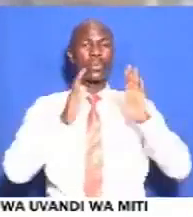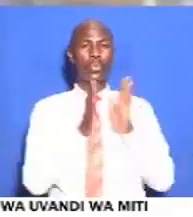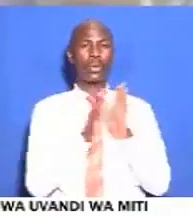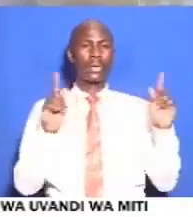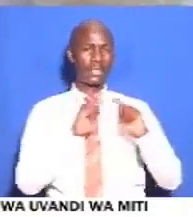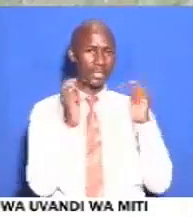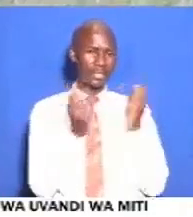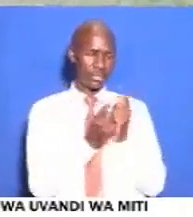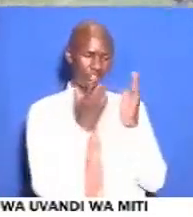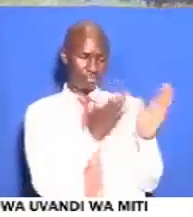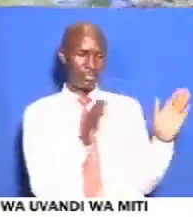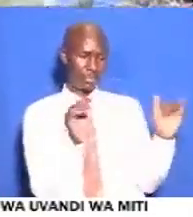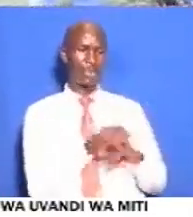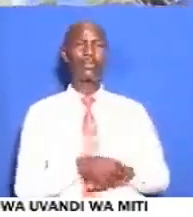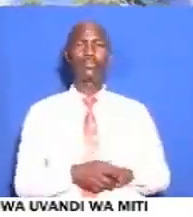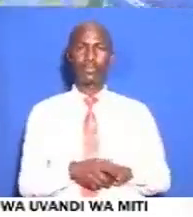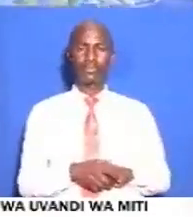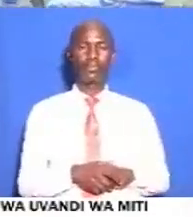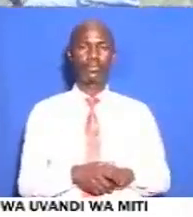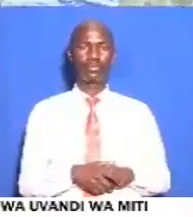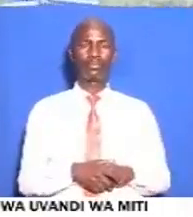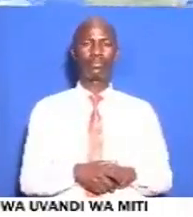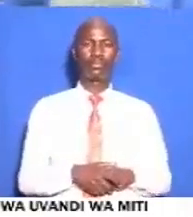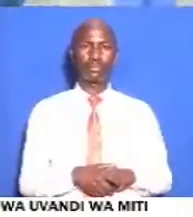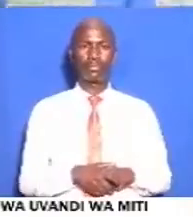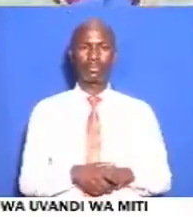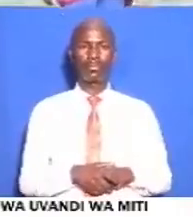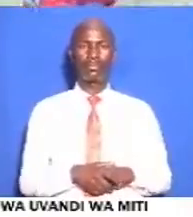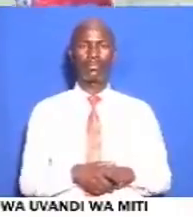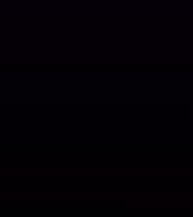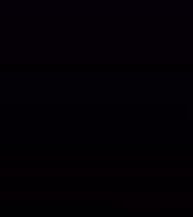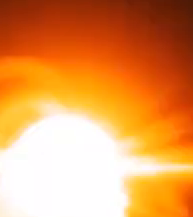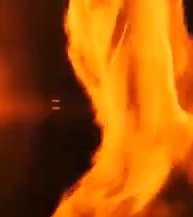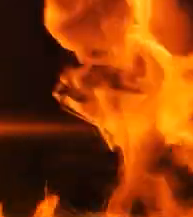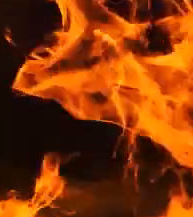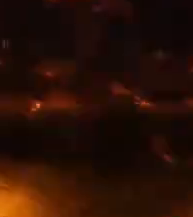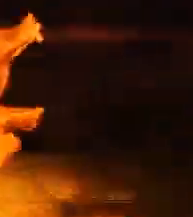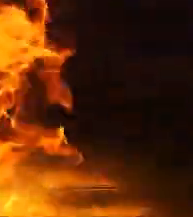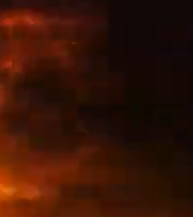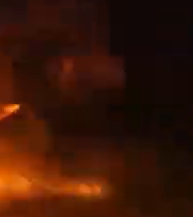team that is behind here. Gilivoti ya kithima chama uvoku mawaka untine ilovi, si James.